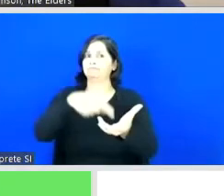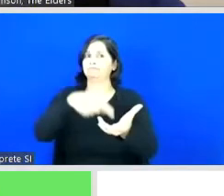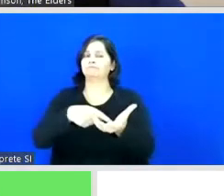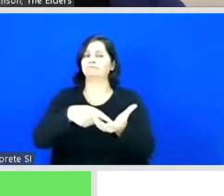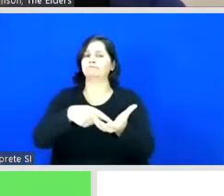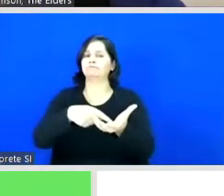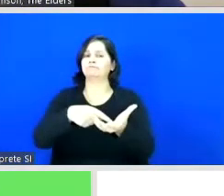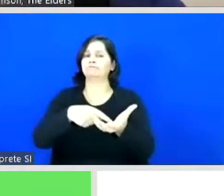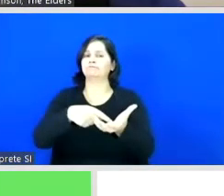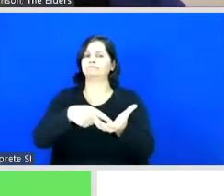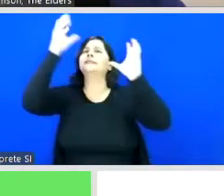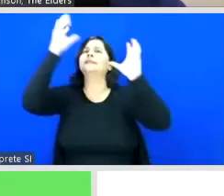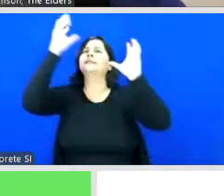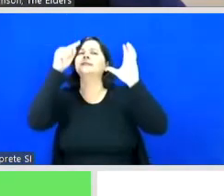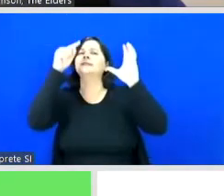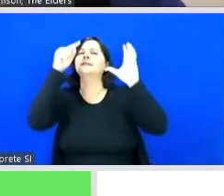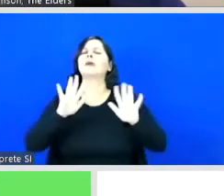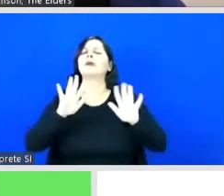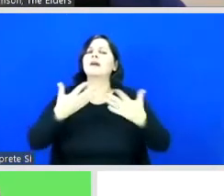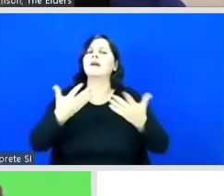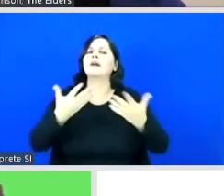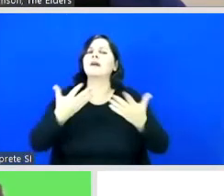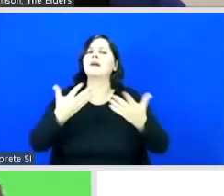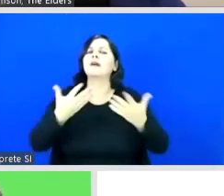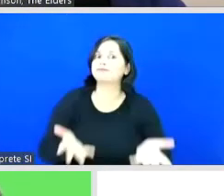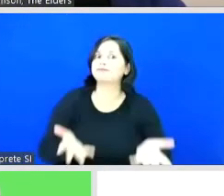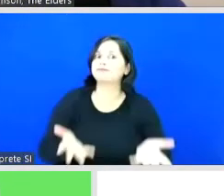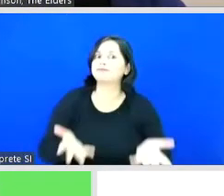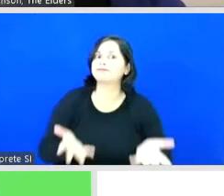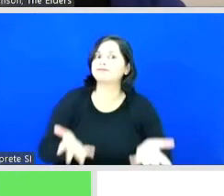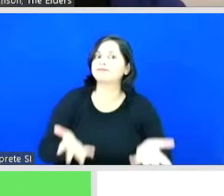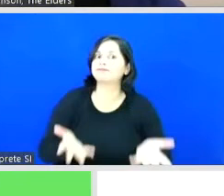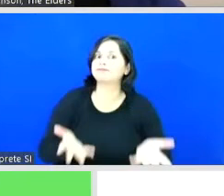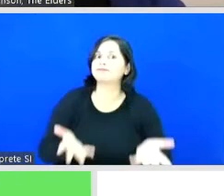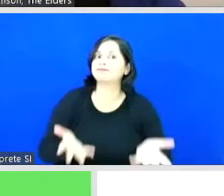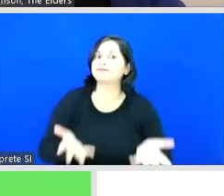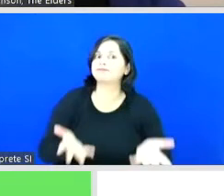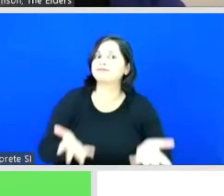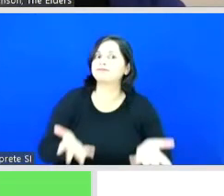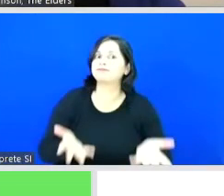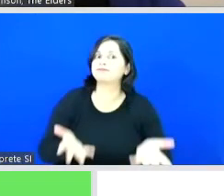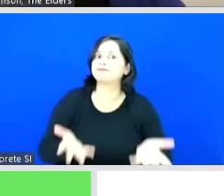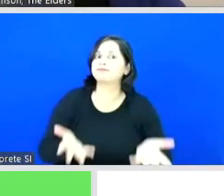really benefit women. Any thoughts from the panel about that?